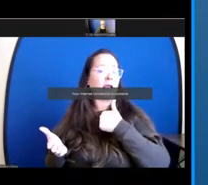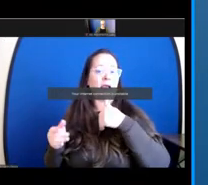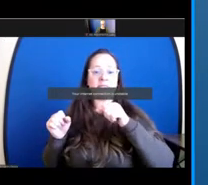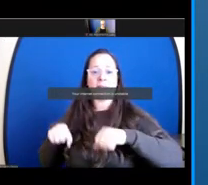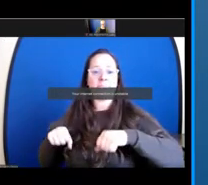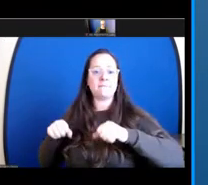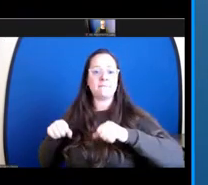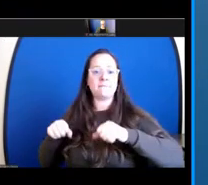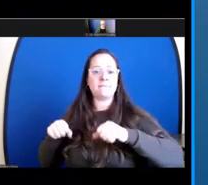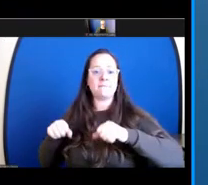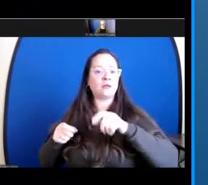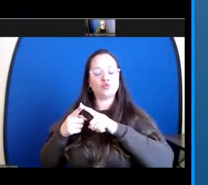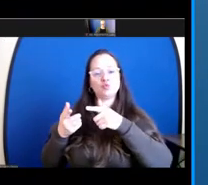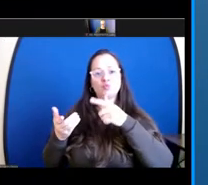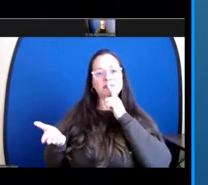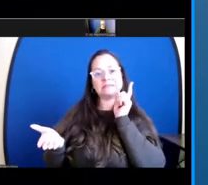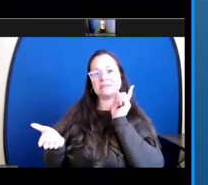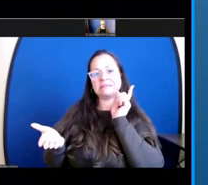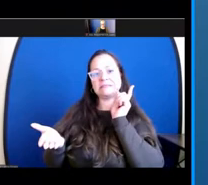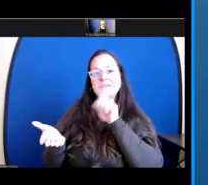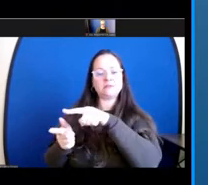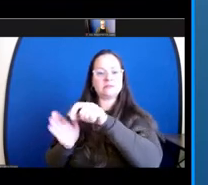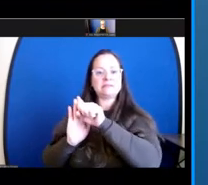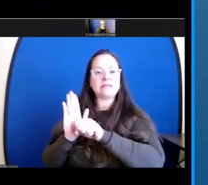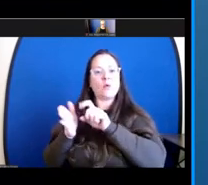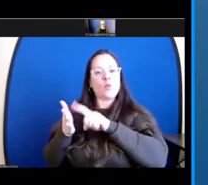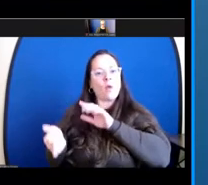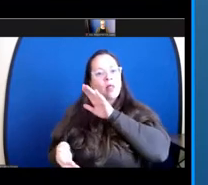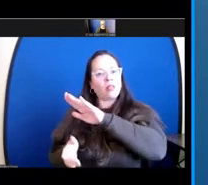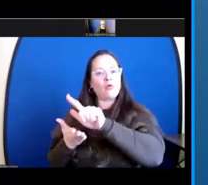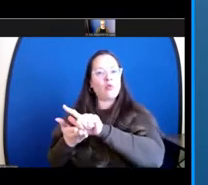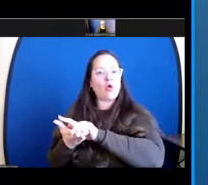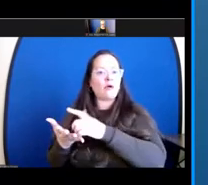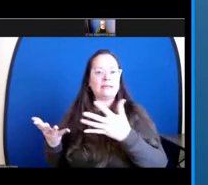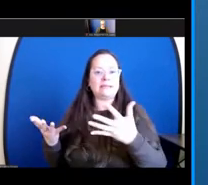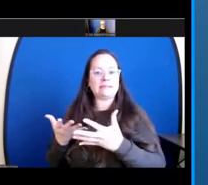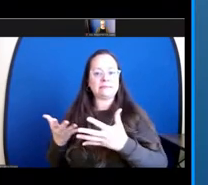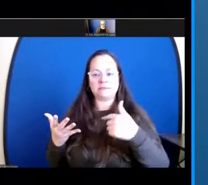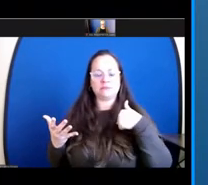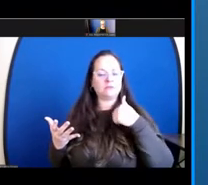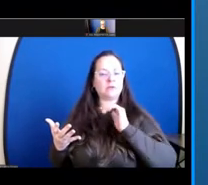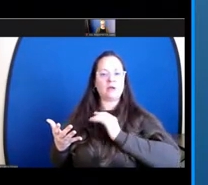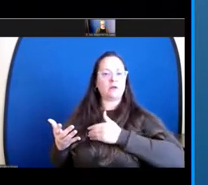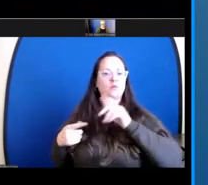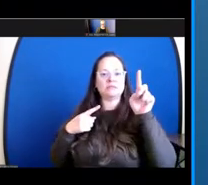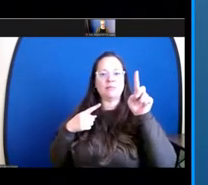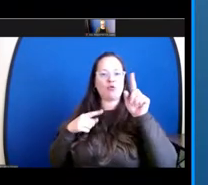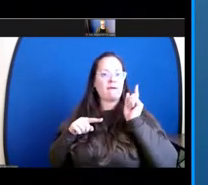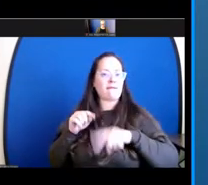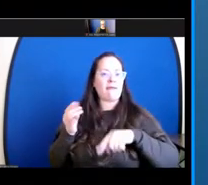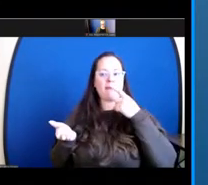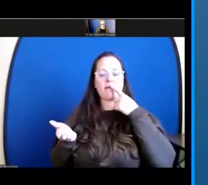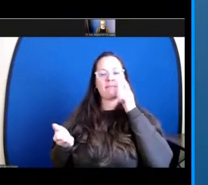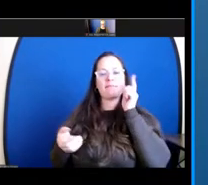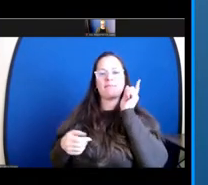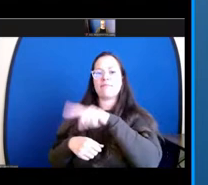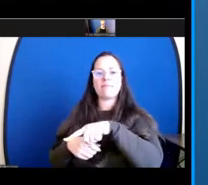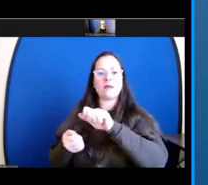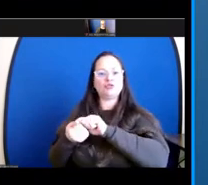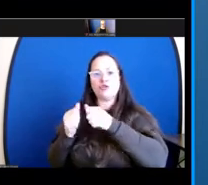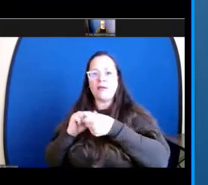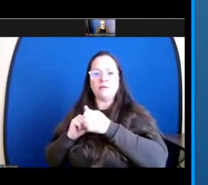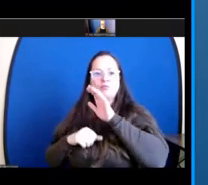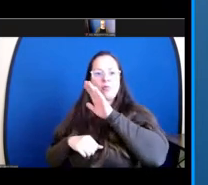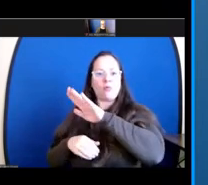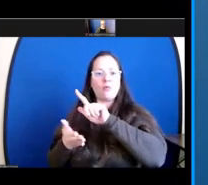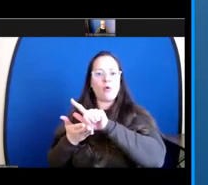what its law is the party doesn't have the ability to mandate a change to state law the party